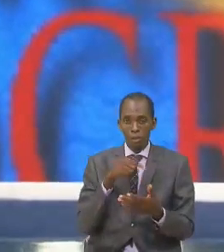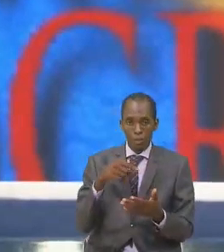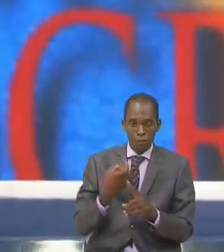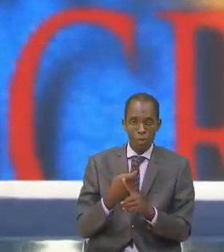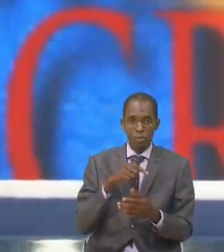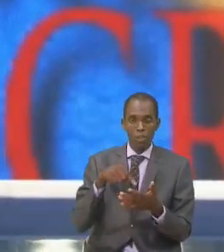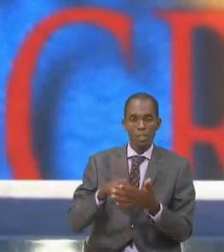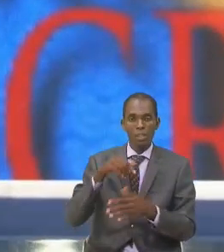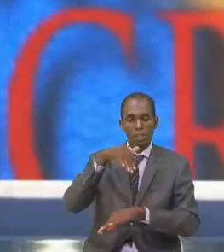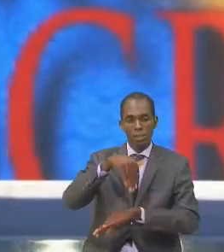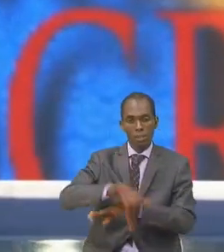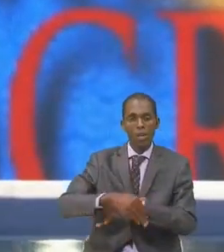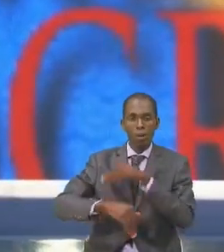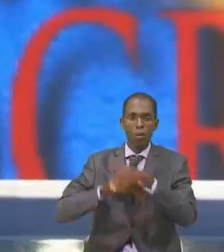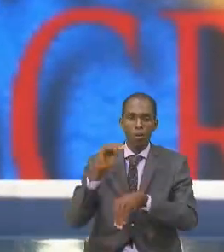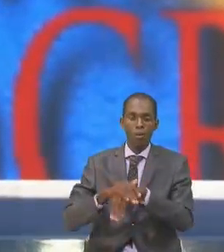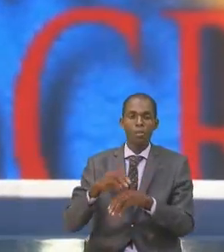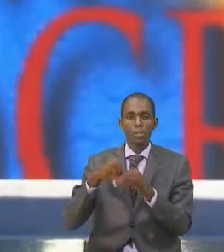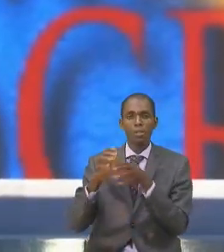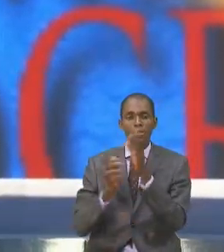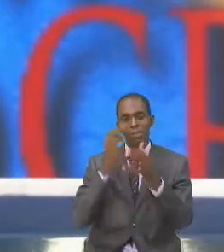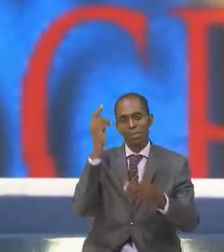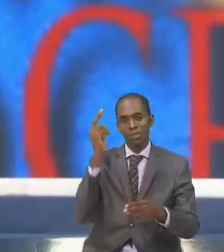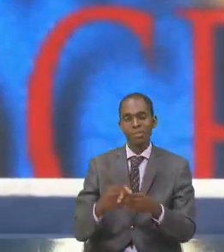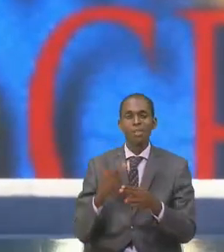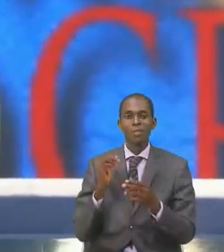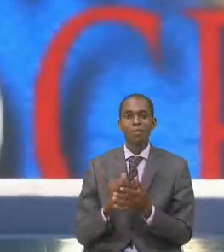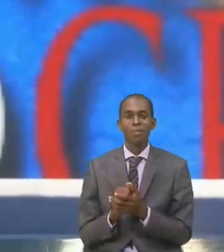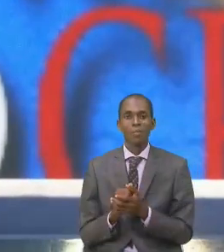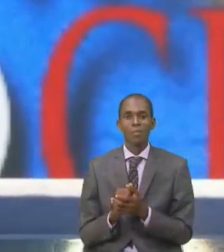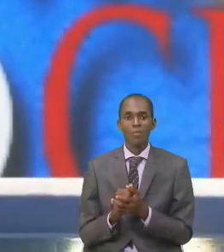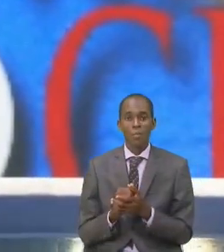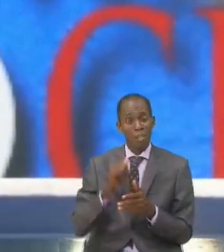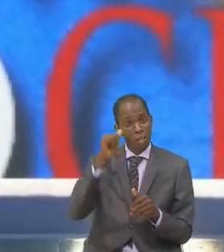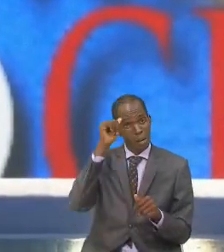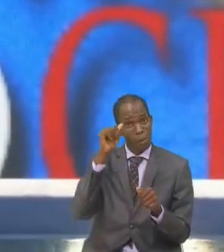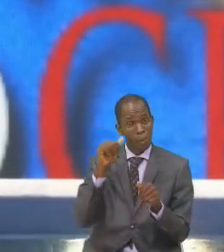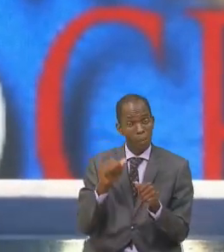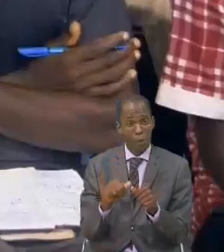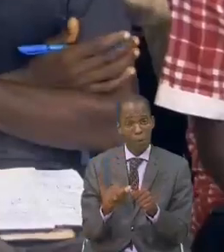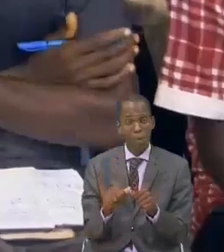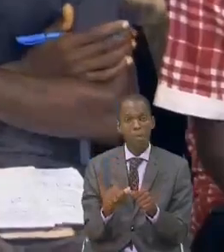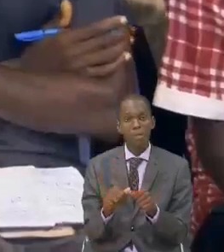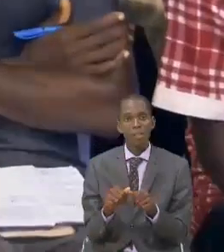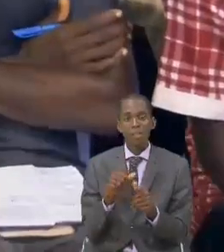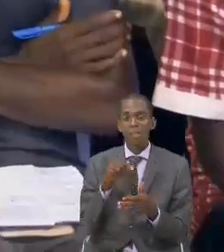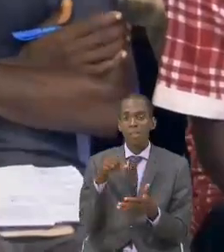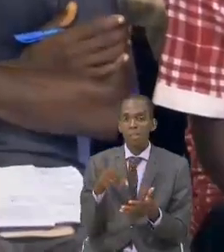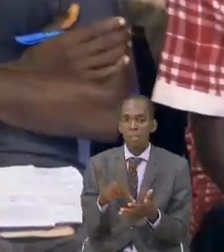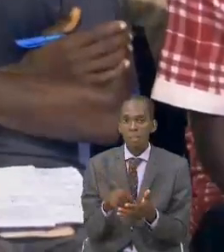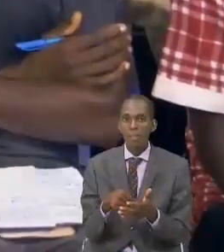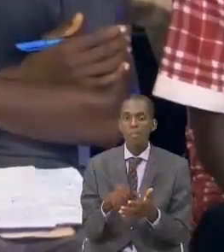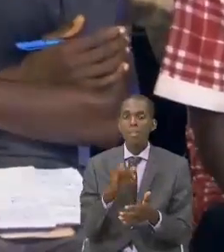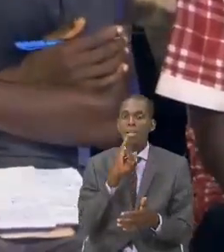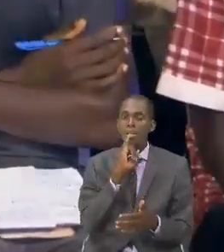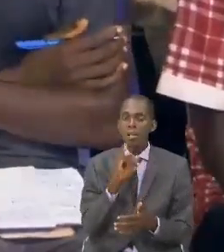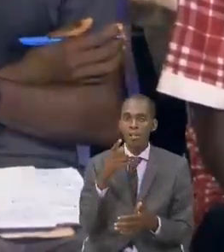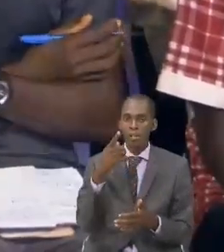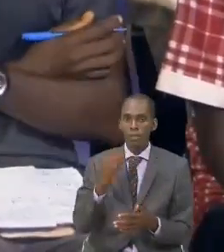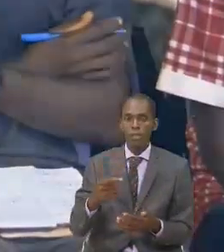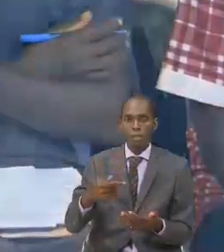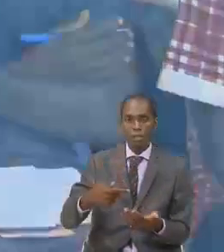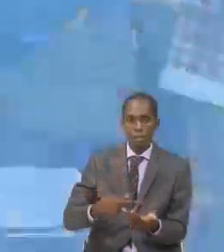will become totally new in your life from tonight, in Jesus' name. And